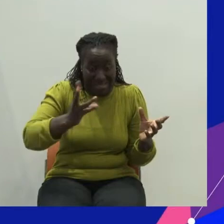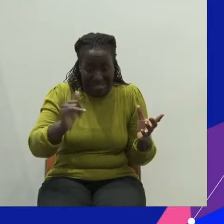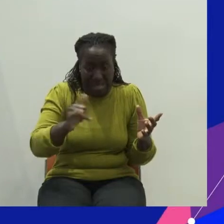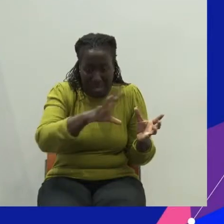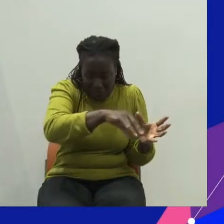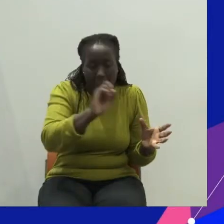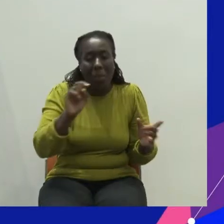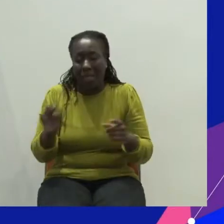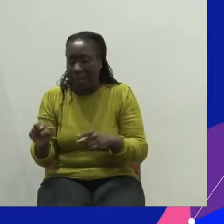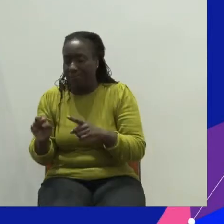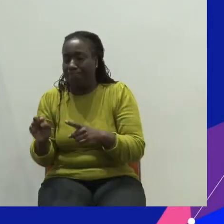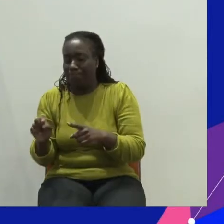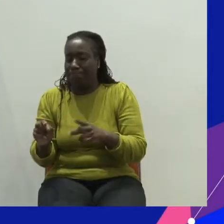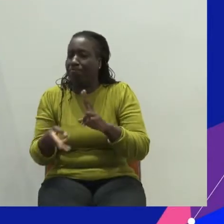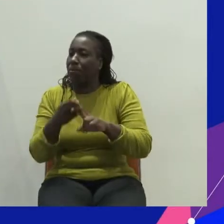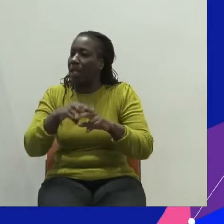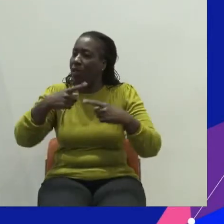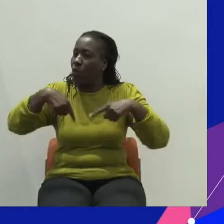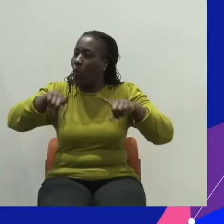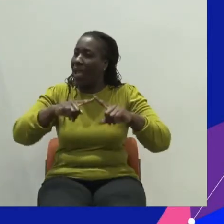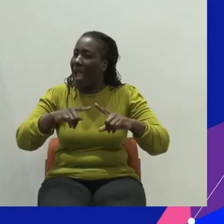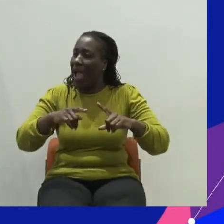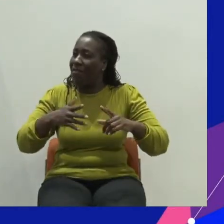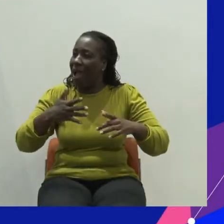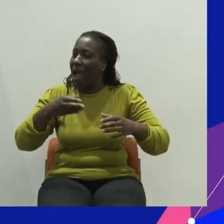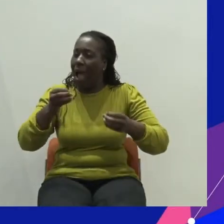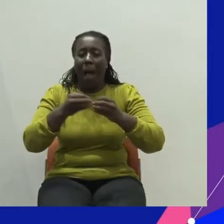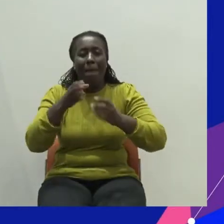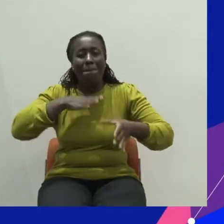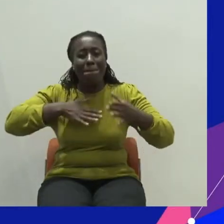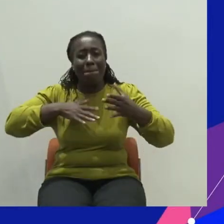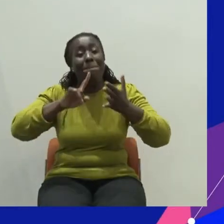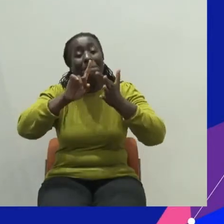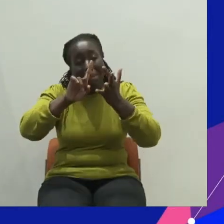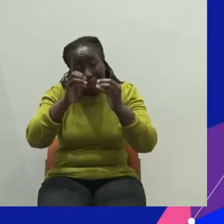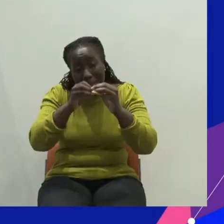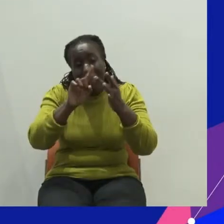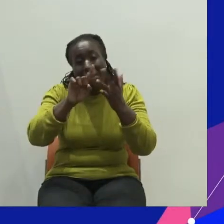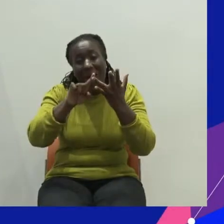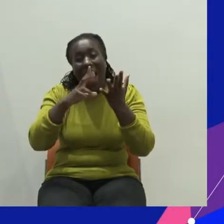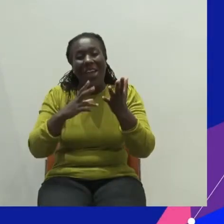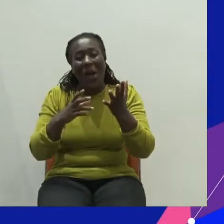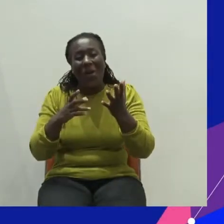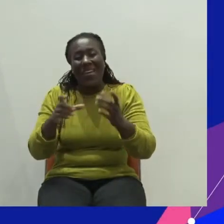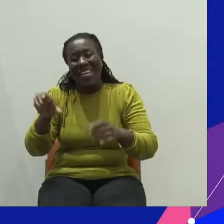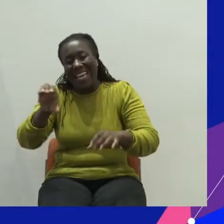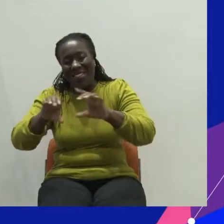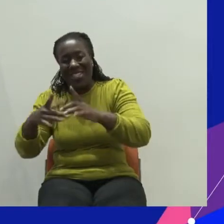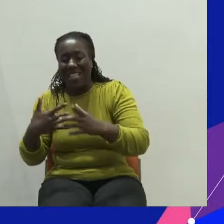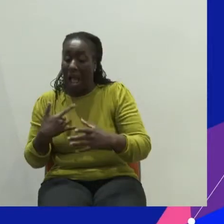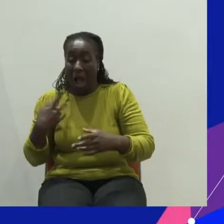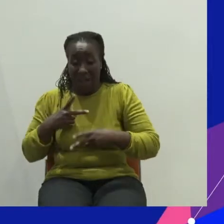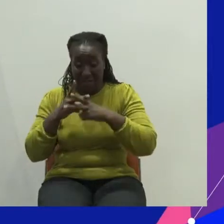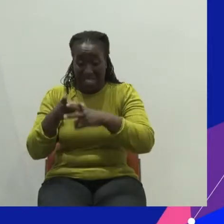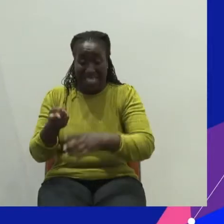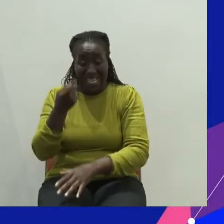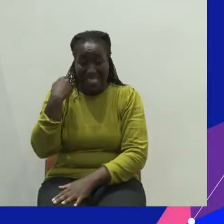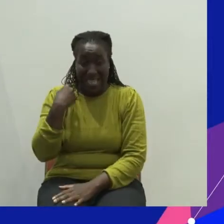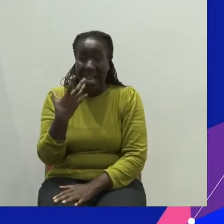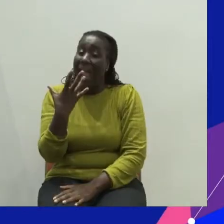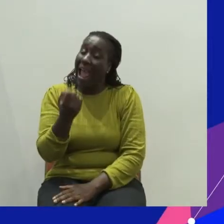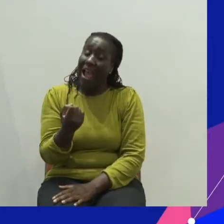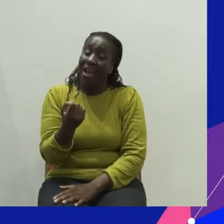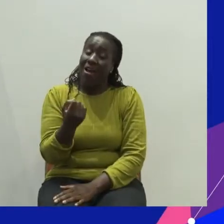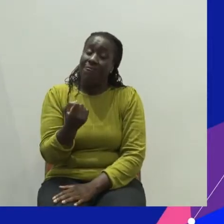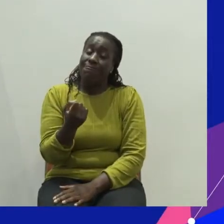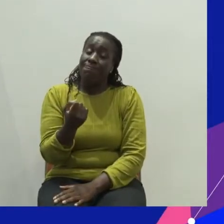where if we had a biofoundry, right, which I got to visit yesterday, then we would have the ability to